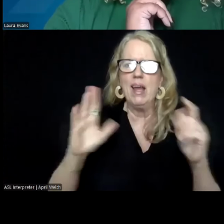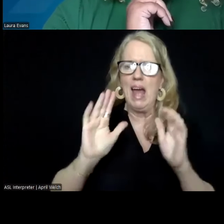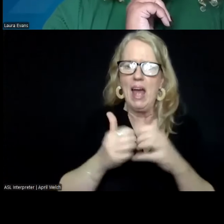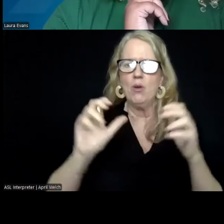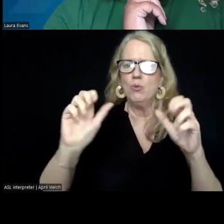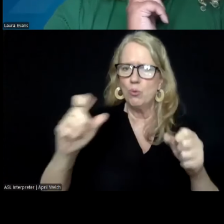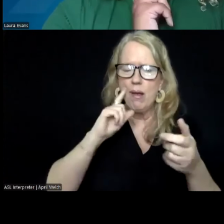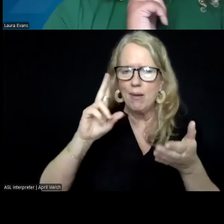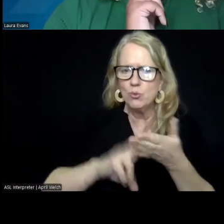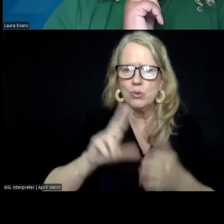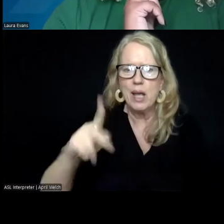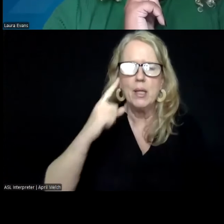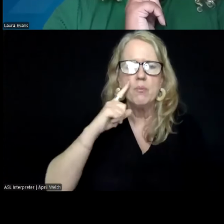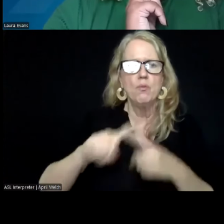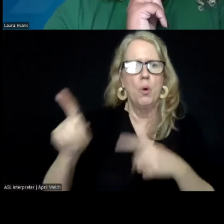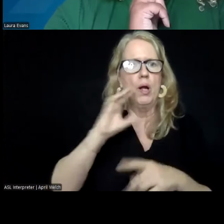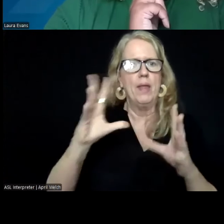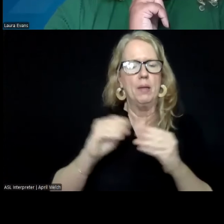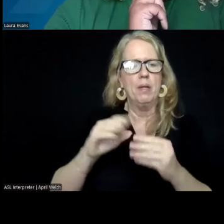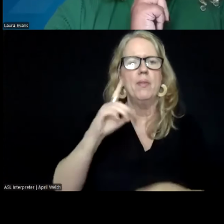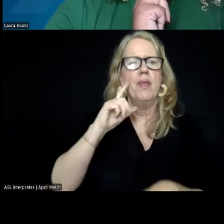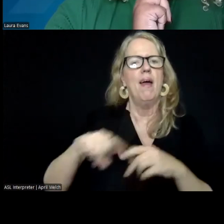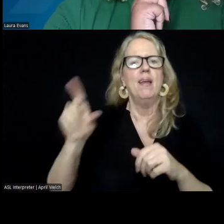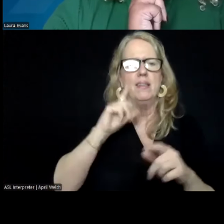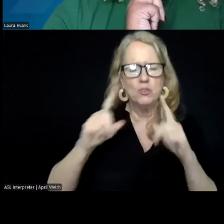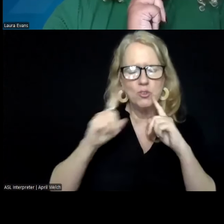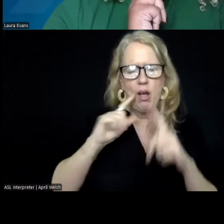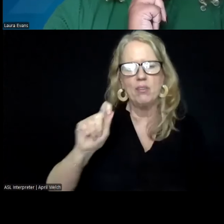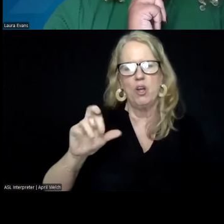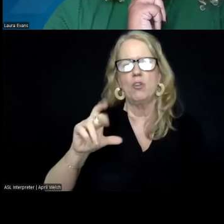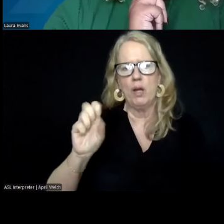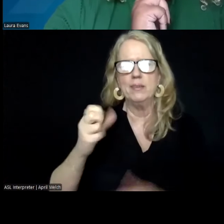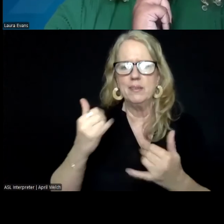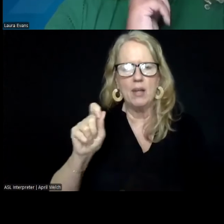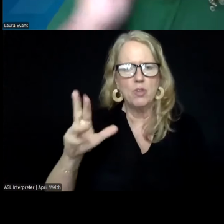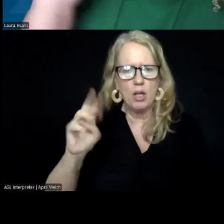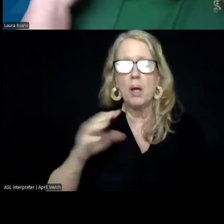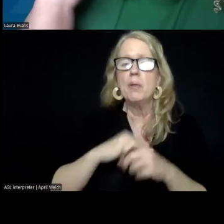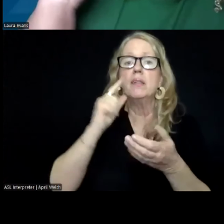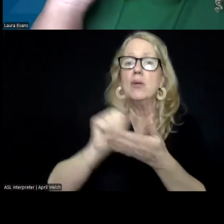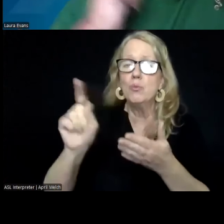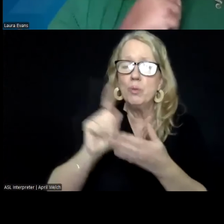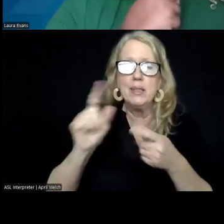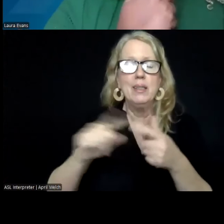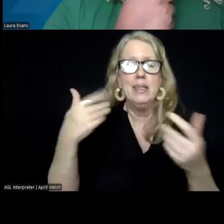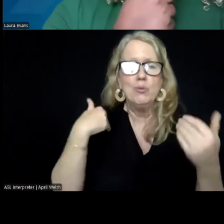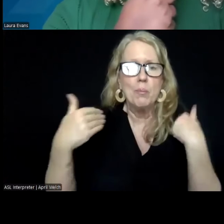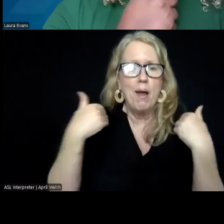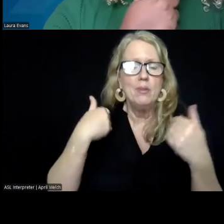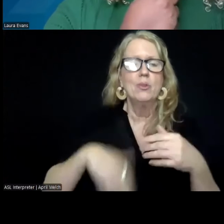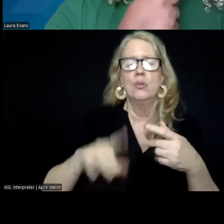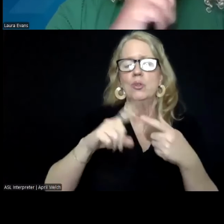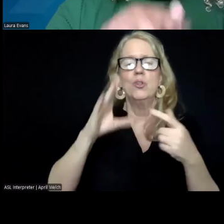up for the jam, and that's at talk.crisisnow.com. So you can register, get weekly reminders, get very cool